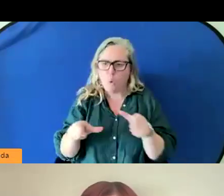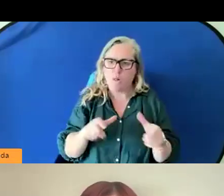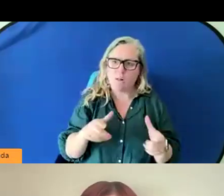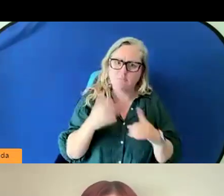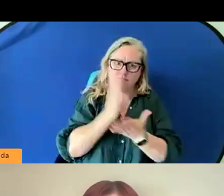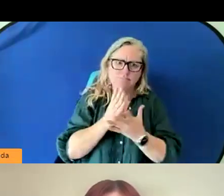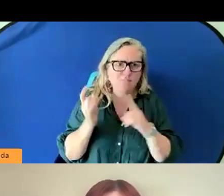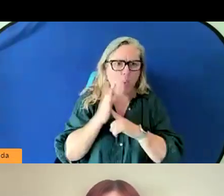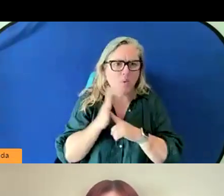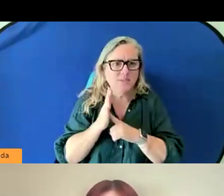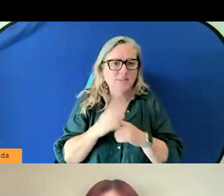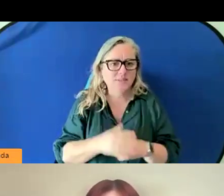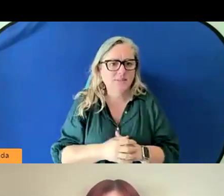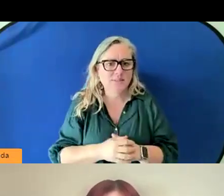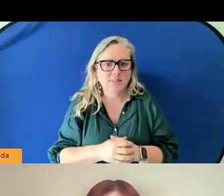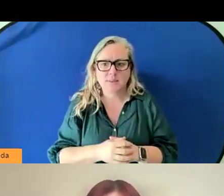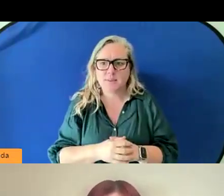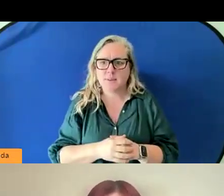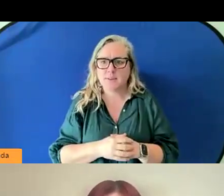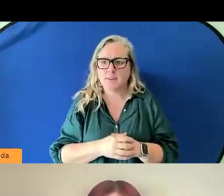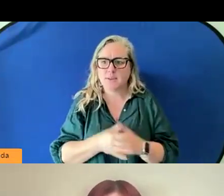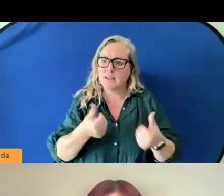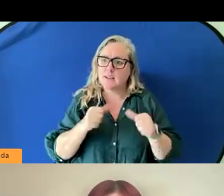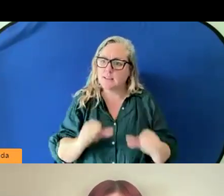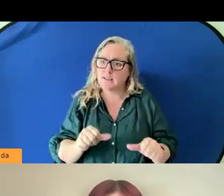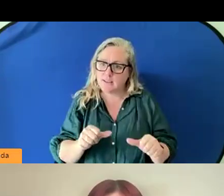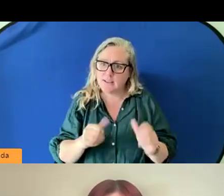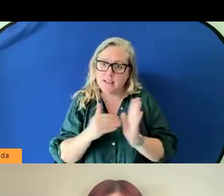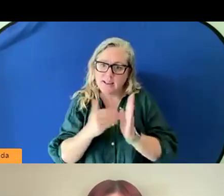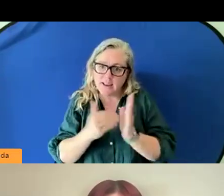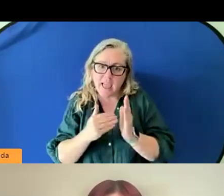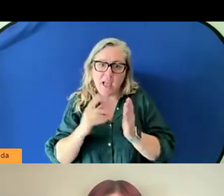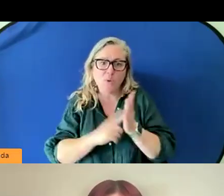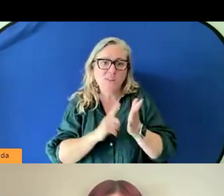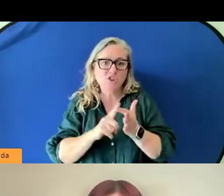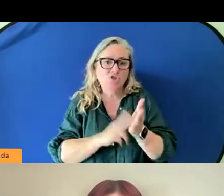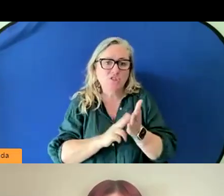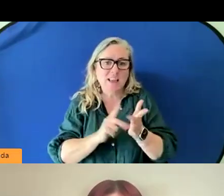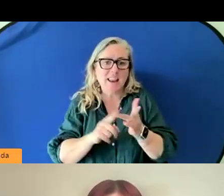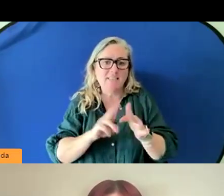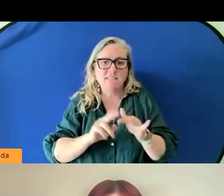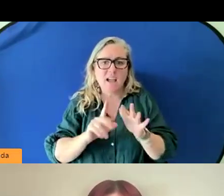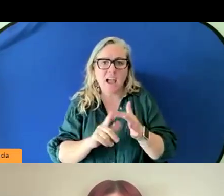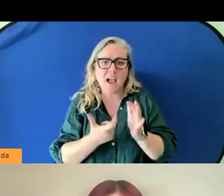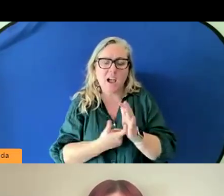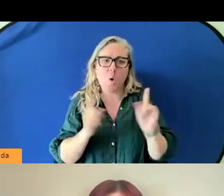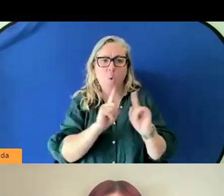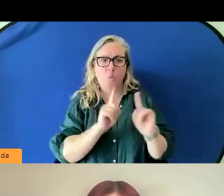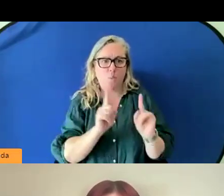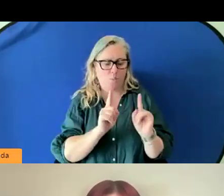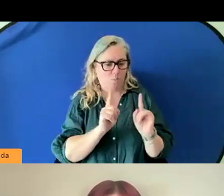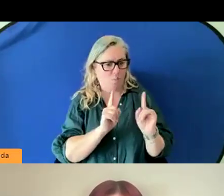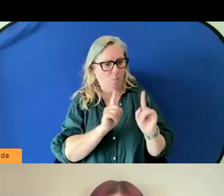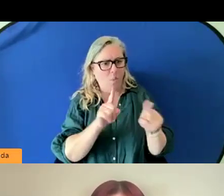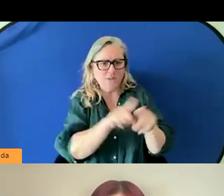Thank you. Cool. We'll go to Jennifer next. What was it like working collaboratively with other